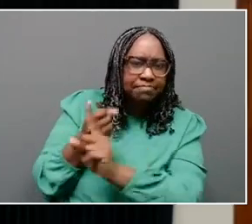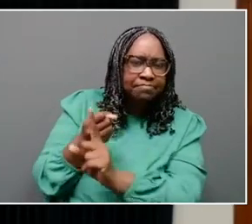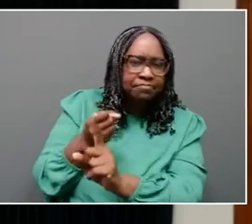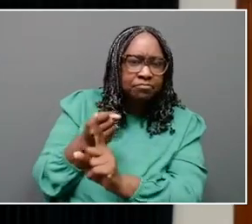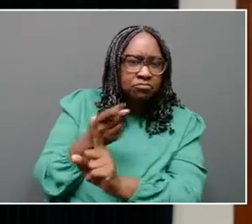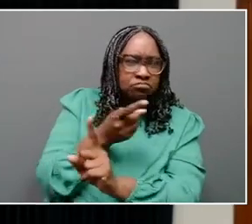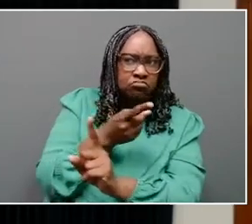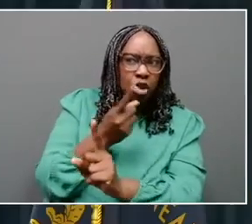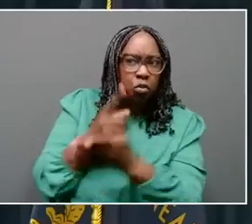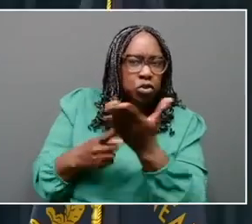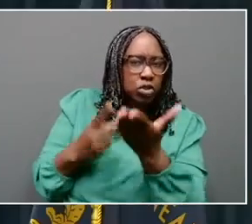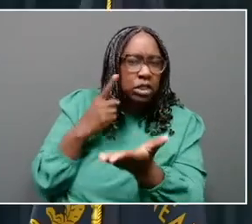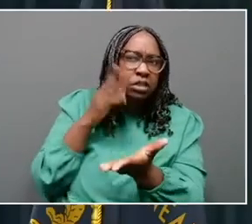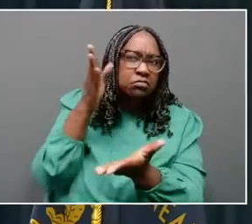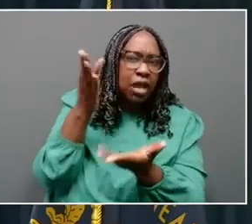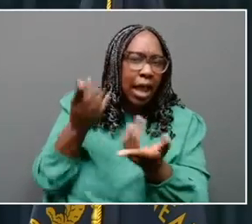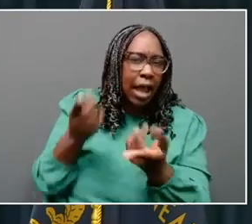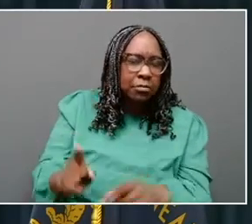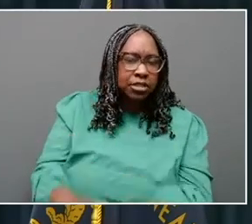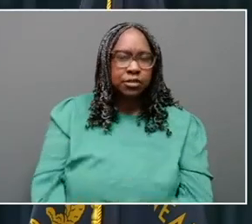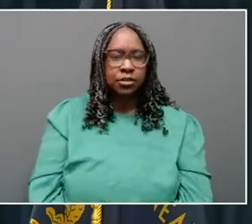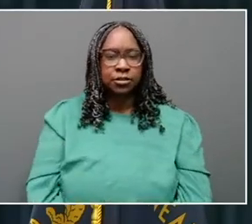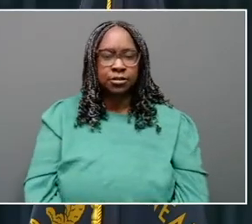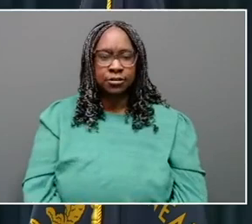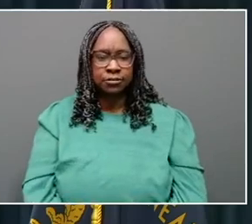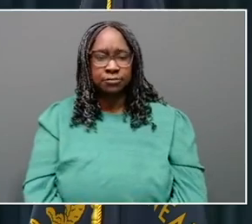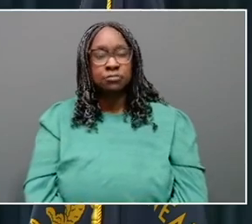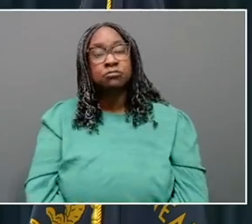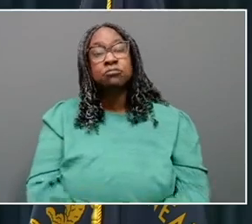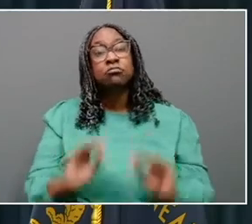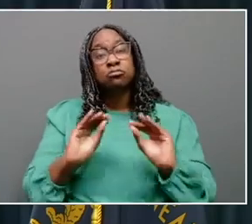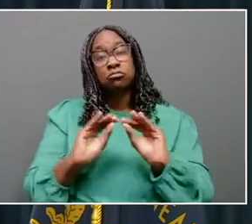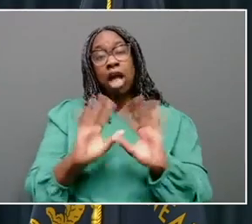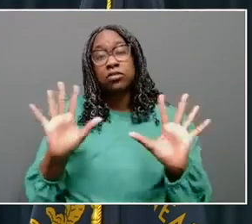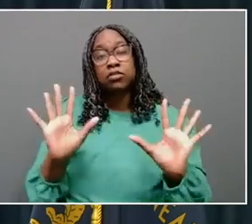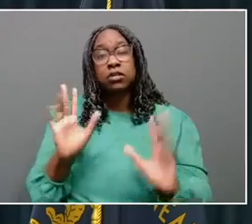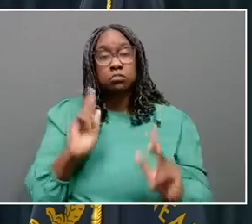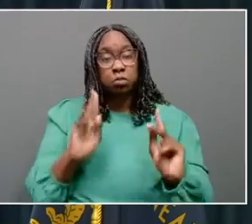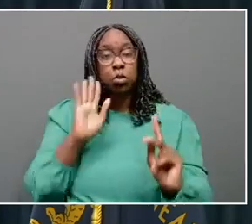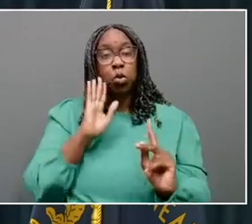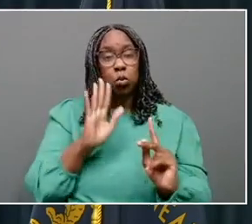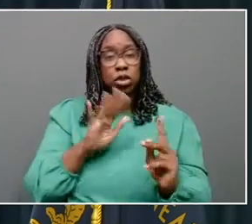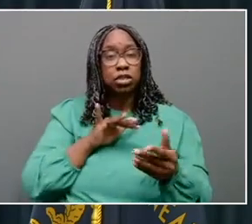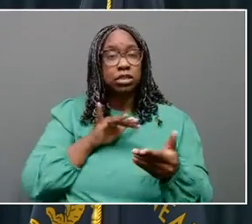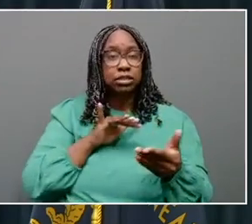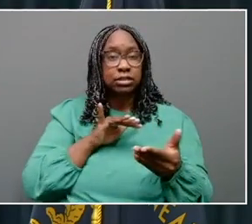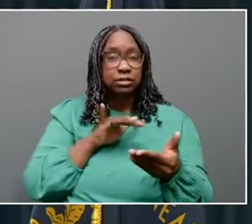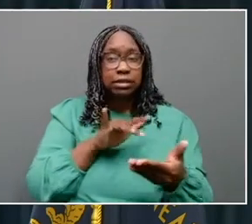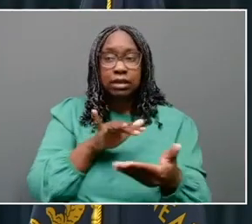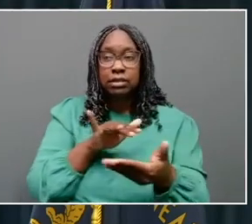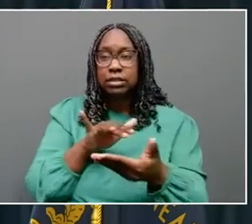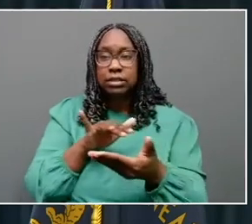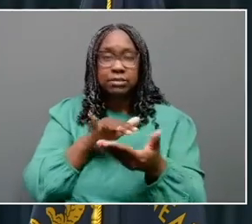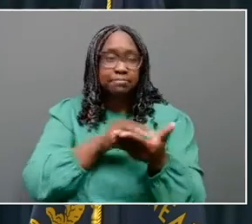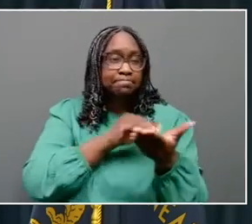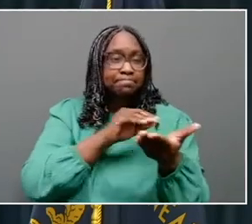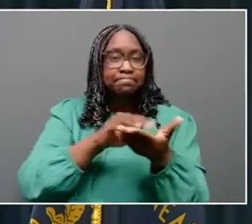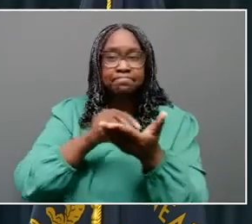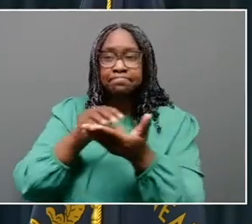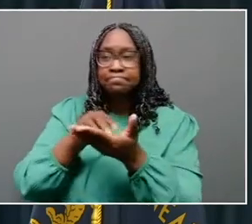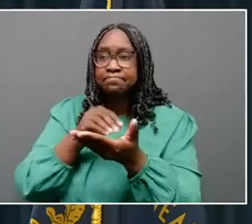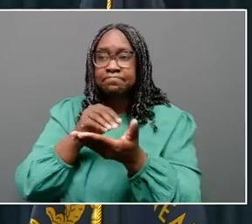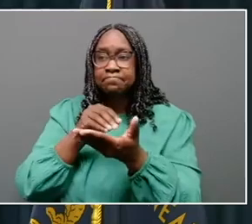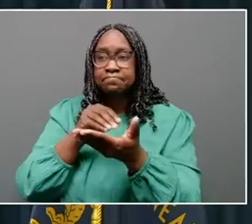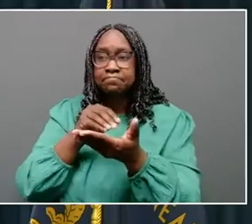ultimately happening? Well, obviously people are going to study the opinion and learn what it does and does not